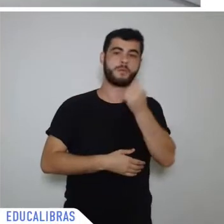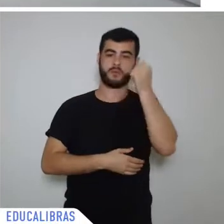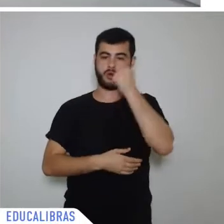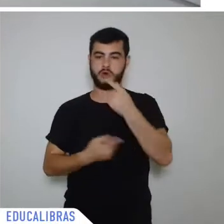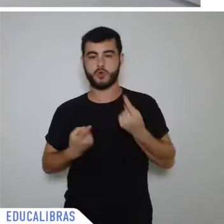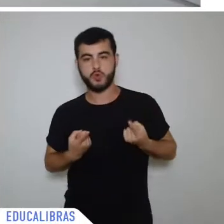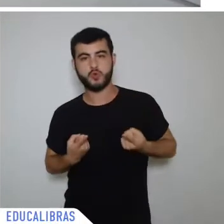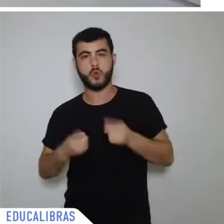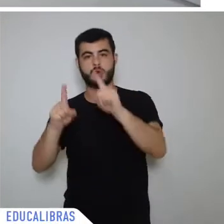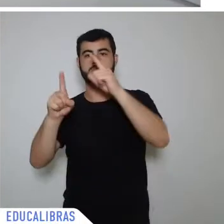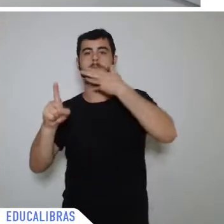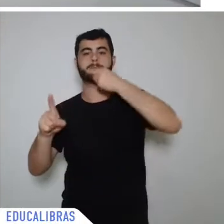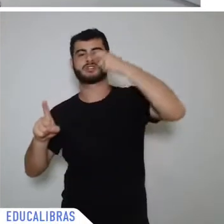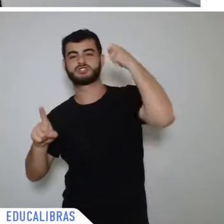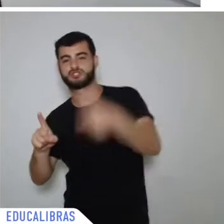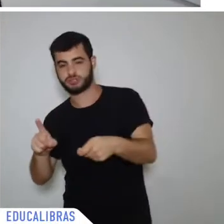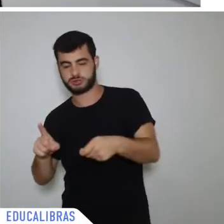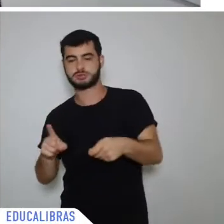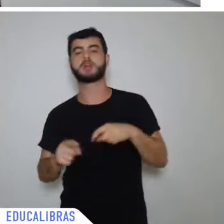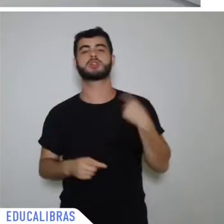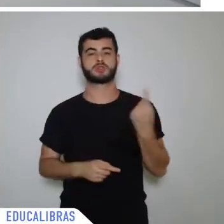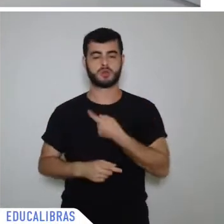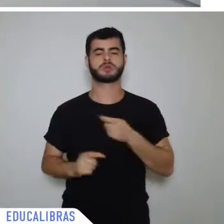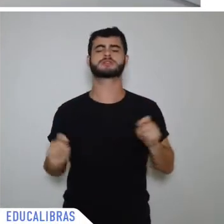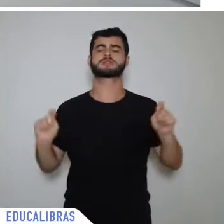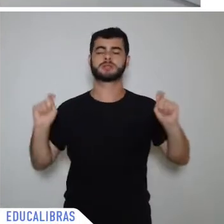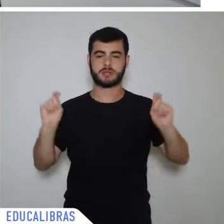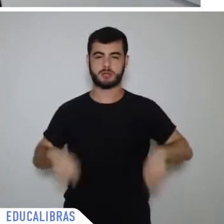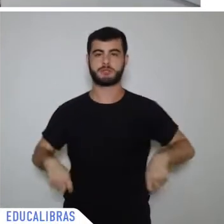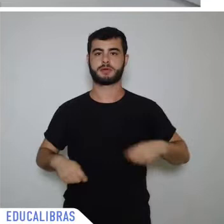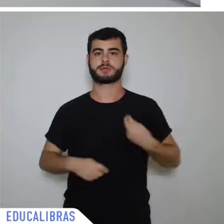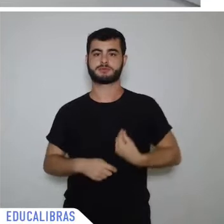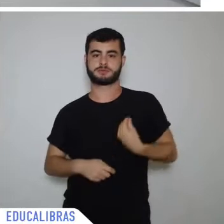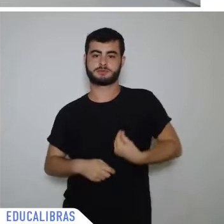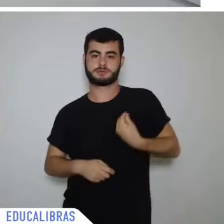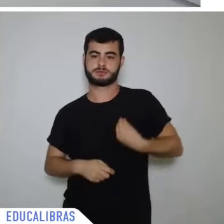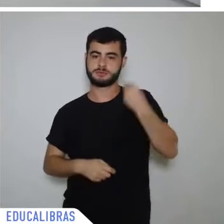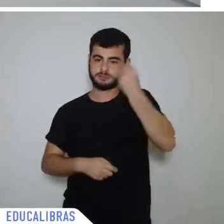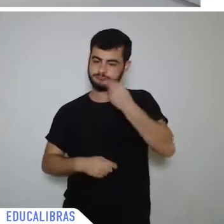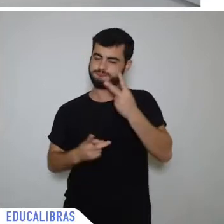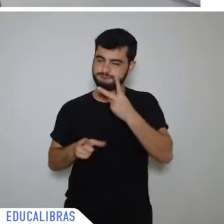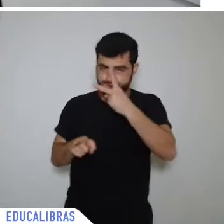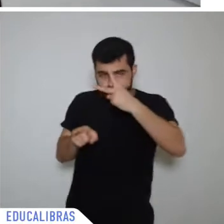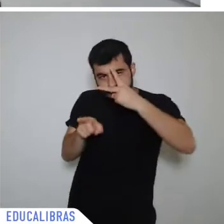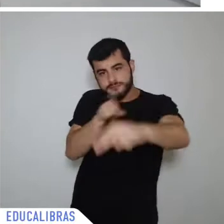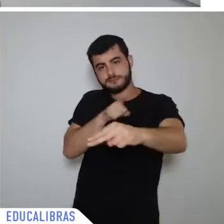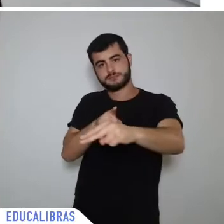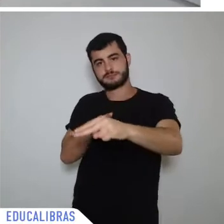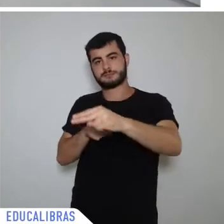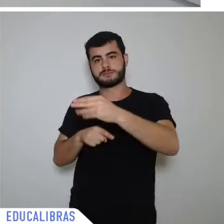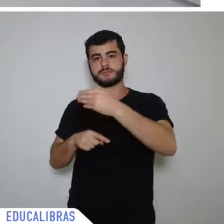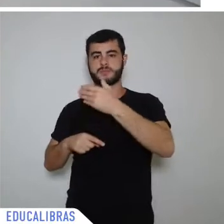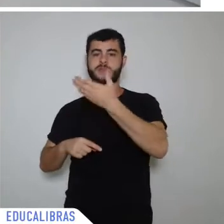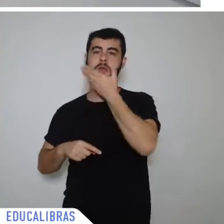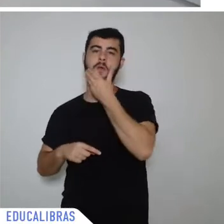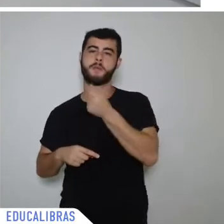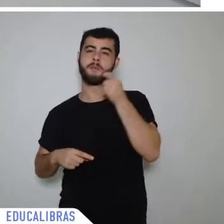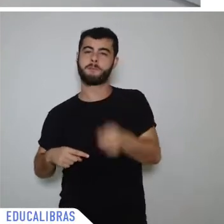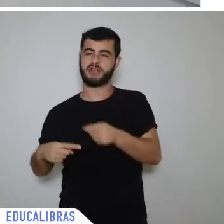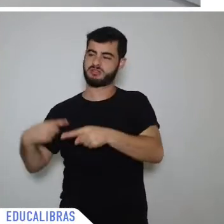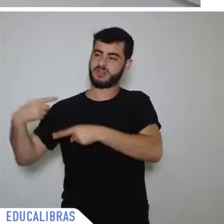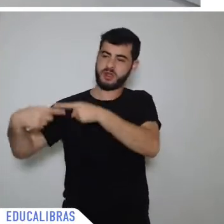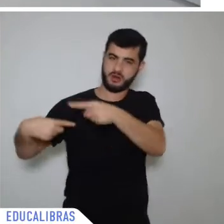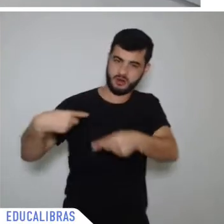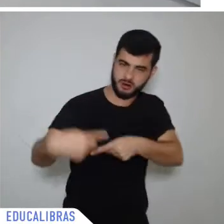and anti-racist people, men and women, anti-chauvinism. We can win